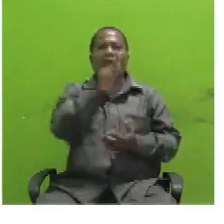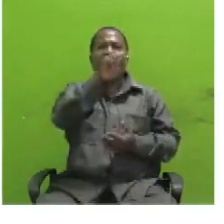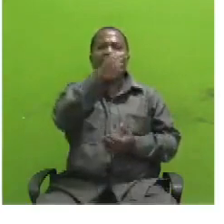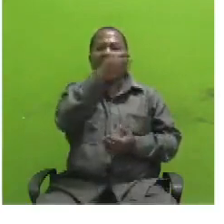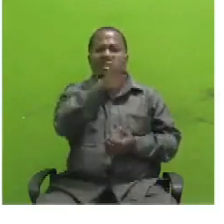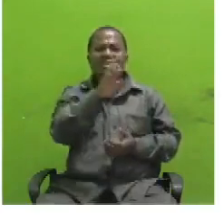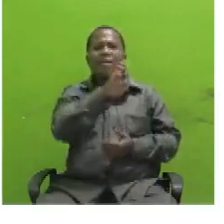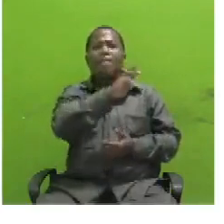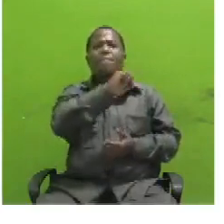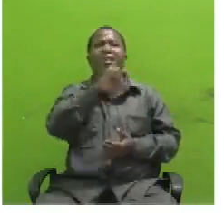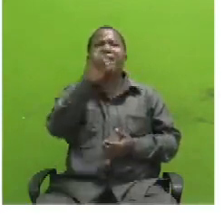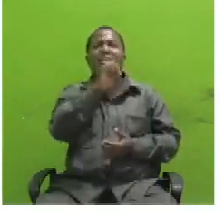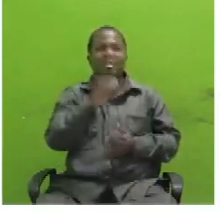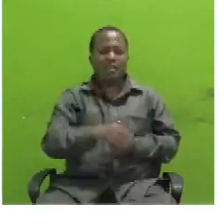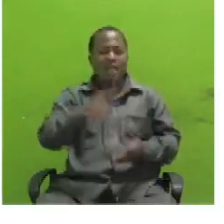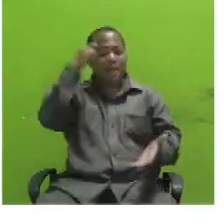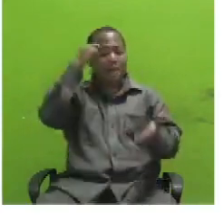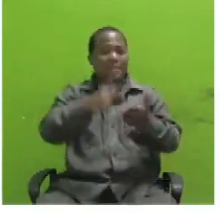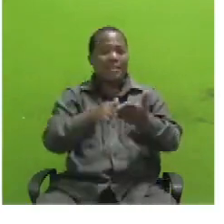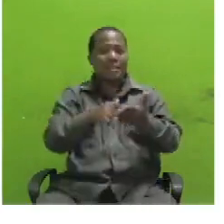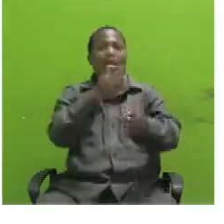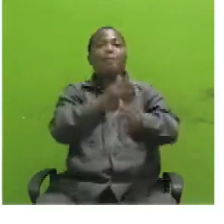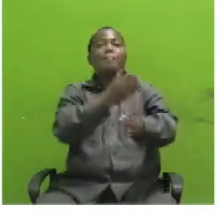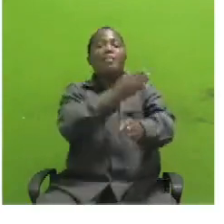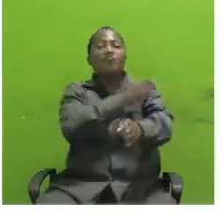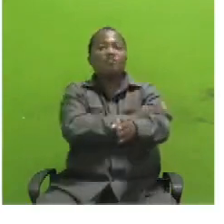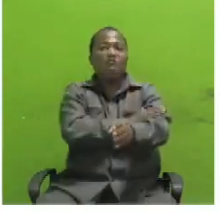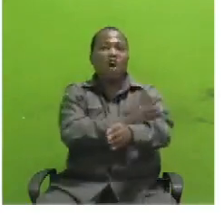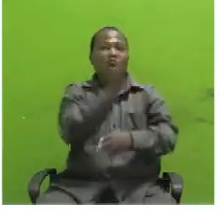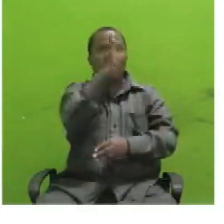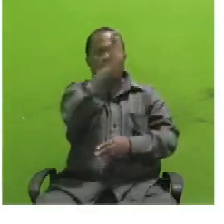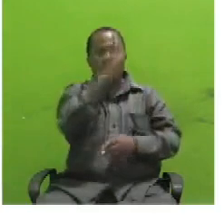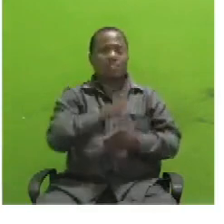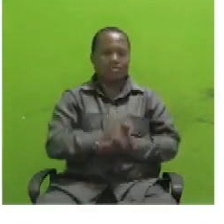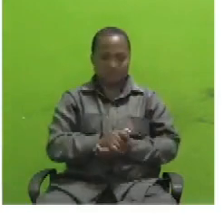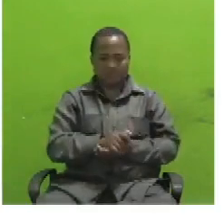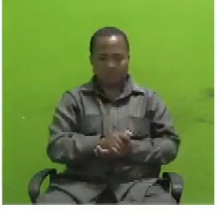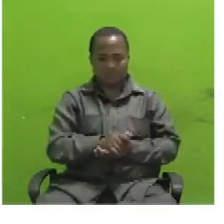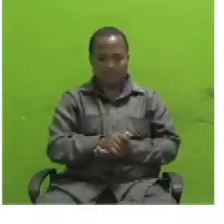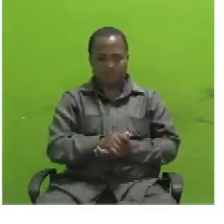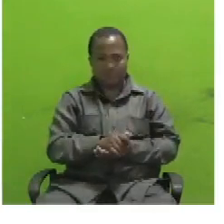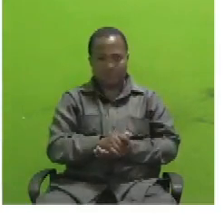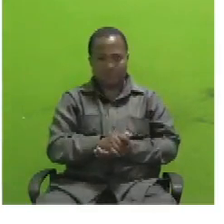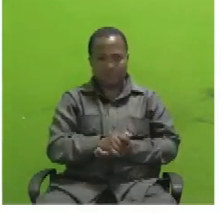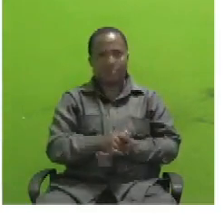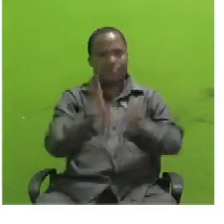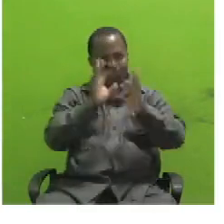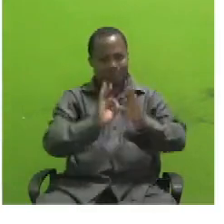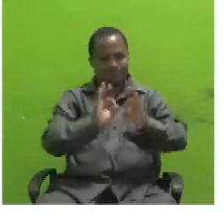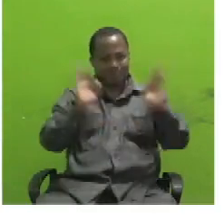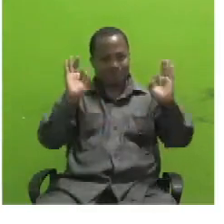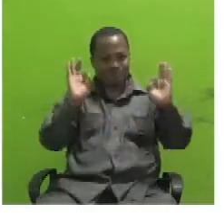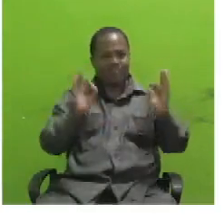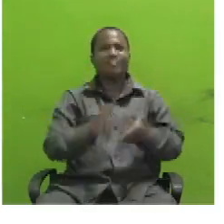antemeridian, which means before noon, before noon. Very perfect answer.